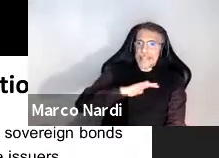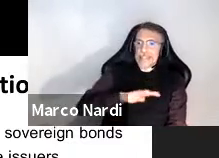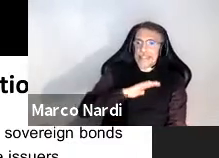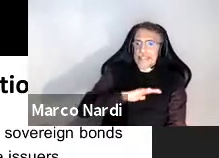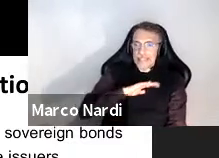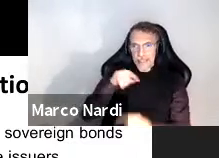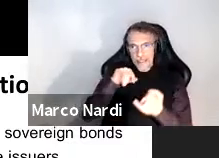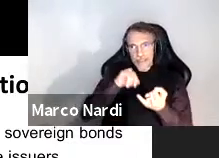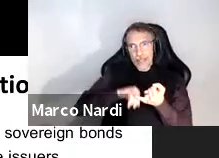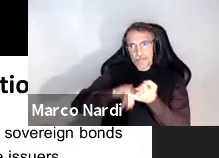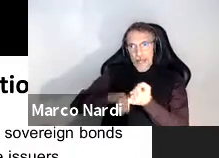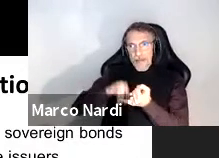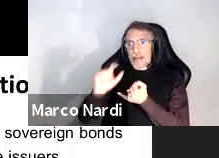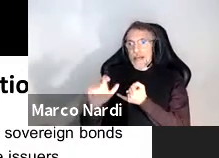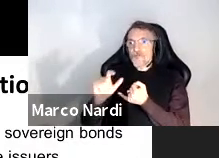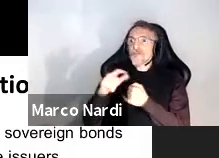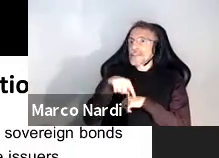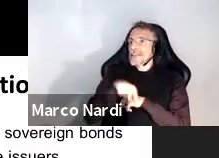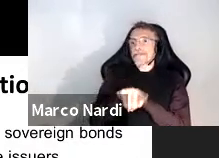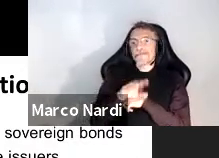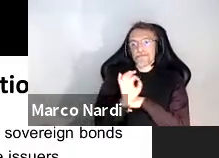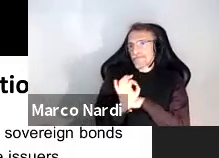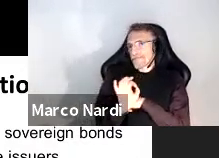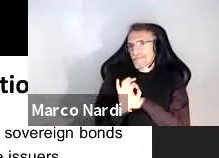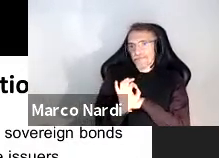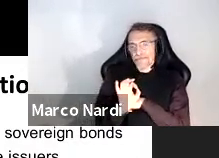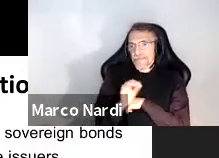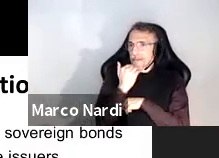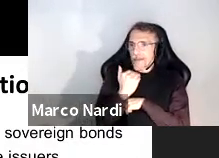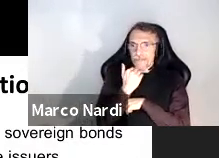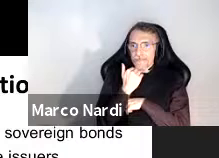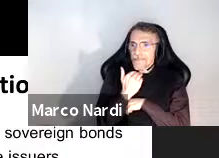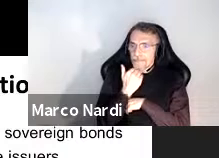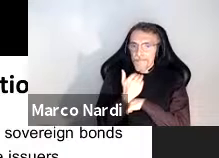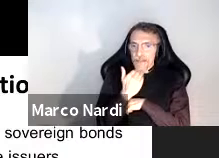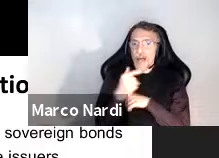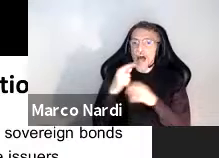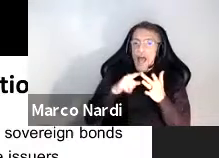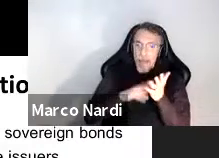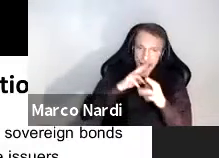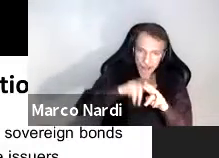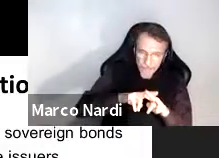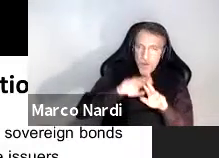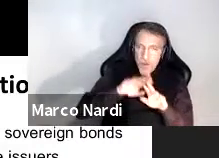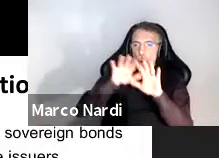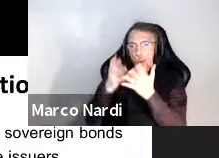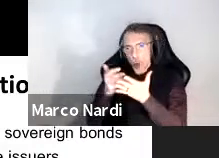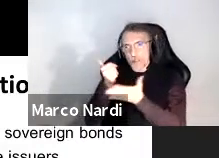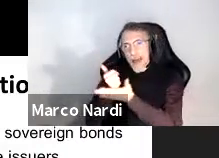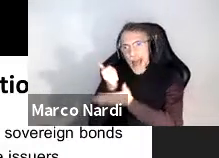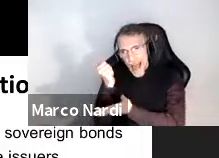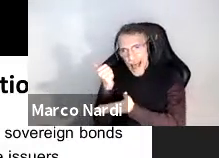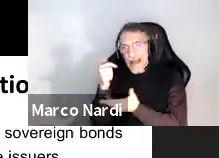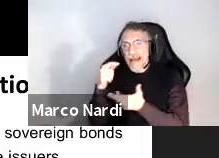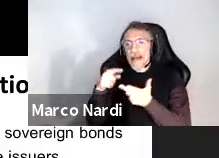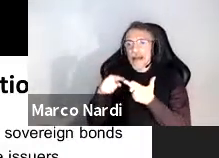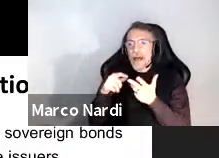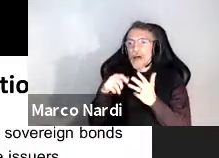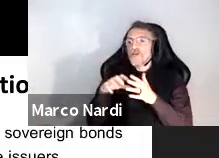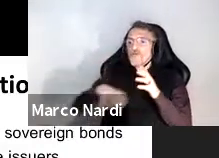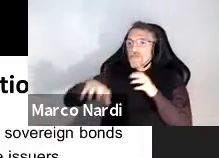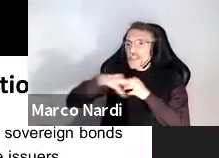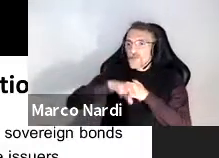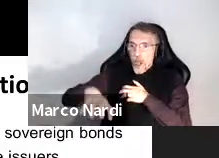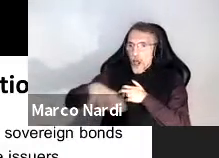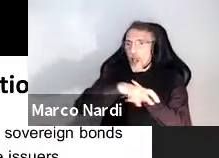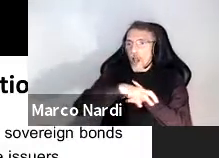sub-Saharan African countries. There has been substantial support from the IMF and the World Bank and the regional development institutions like